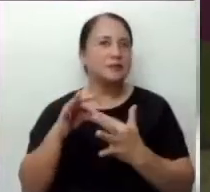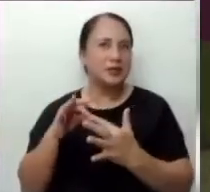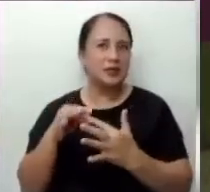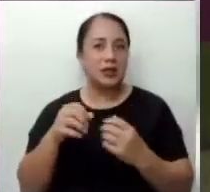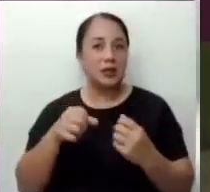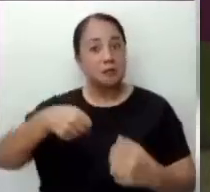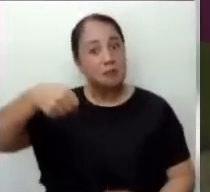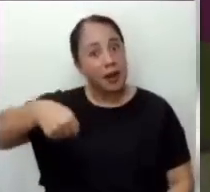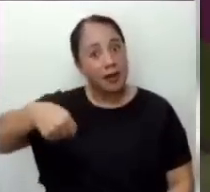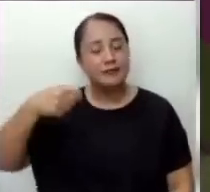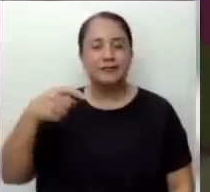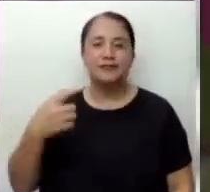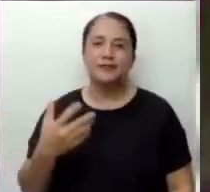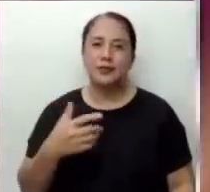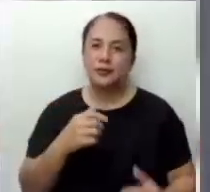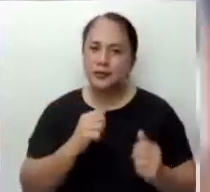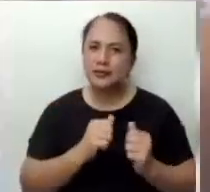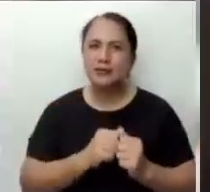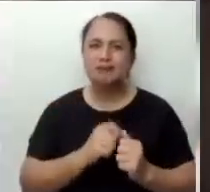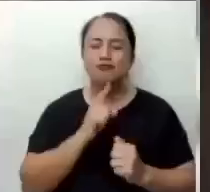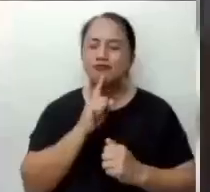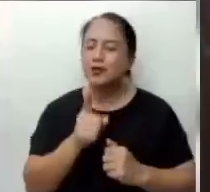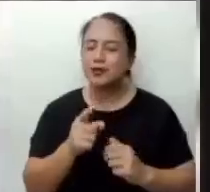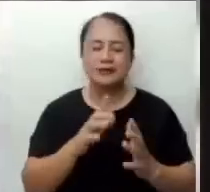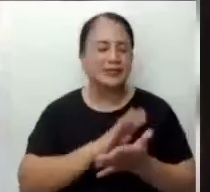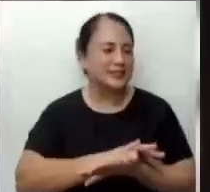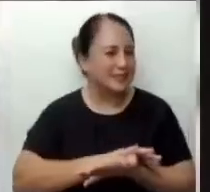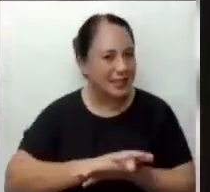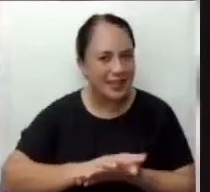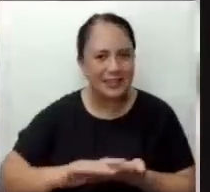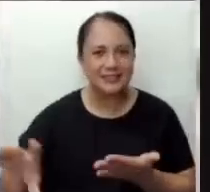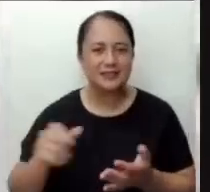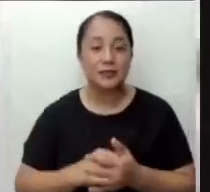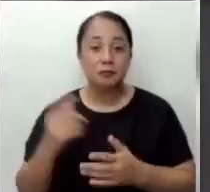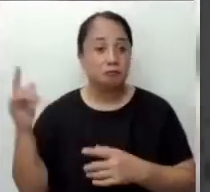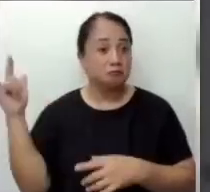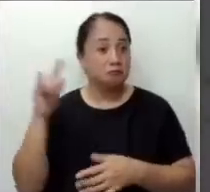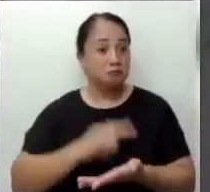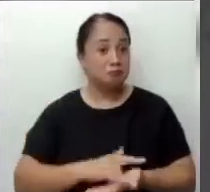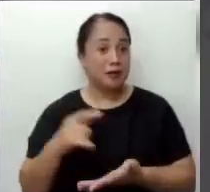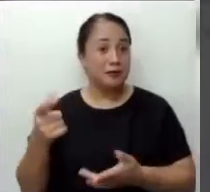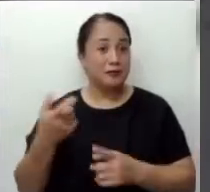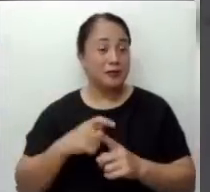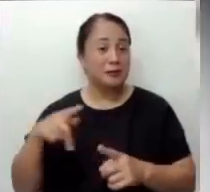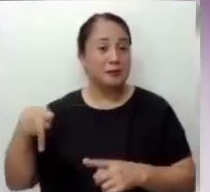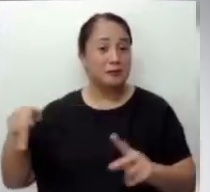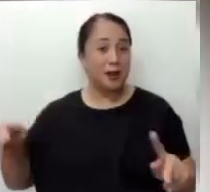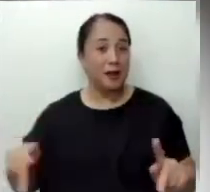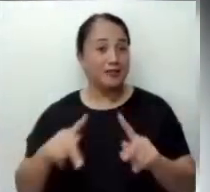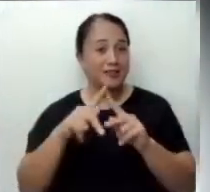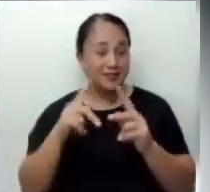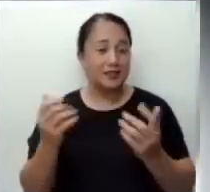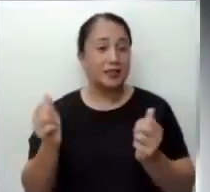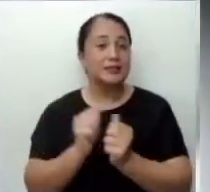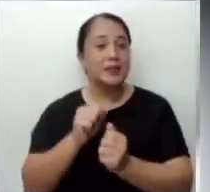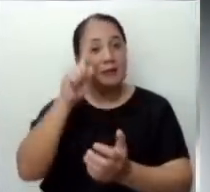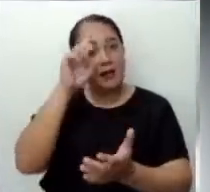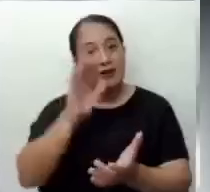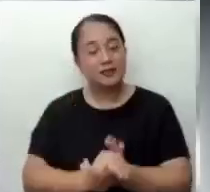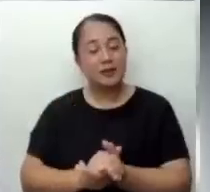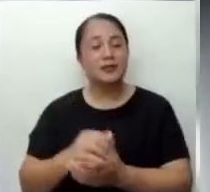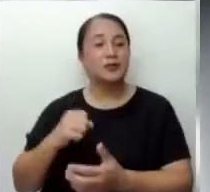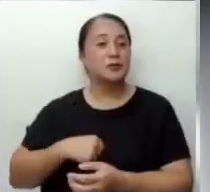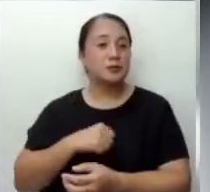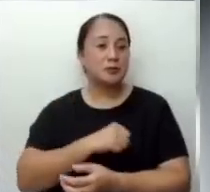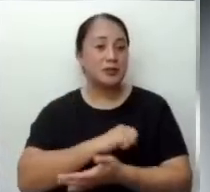So it's so nice. Kababalik lang sa bansa ni Heart from Paris kasama ang kanyang mister na si Senator Cheese